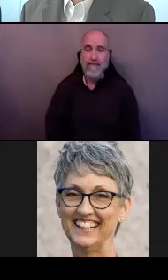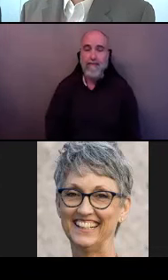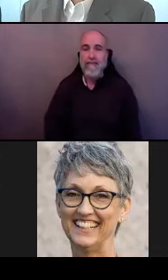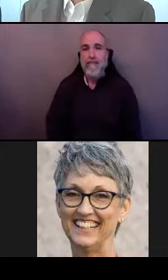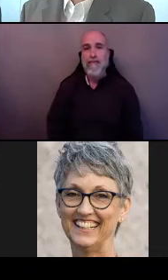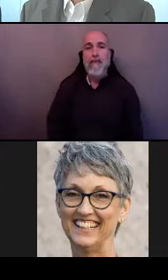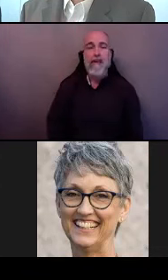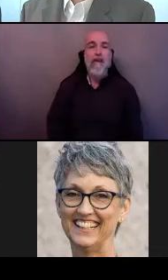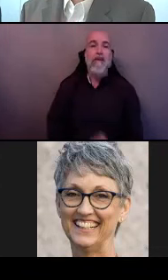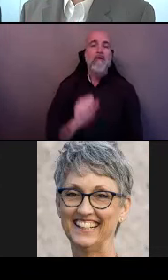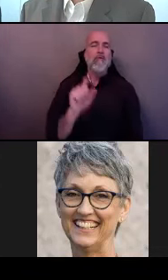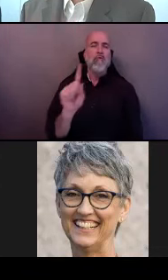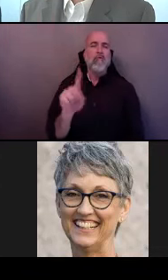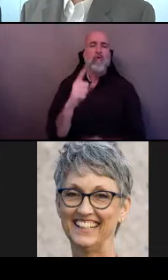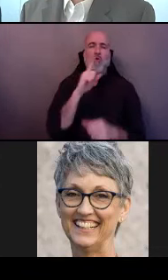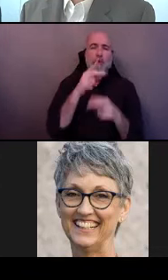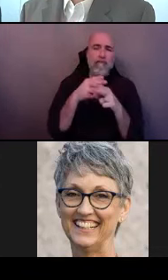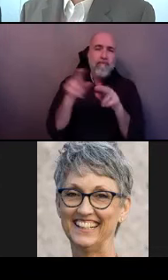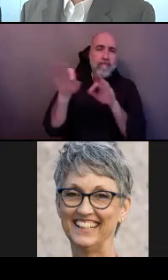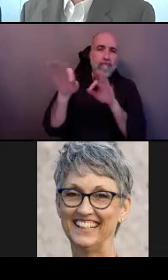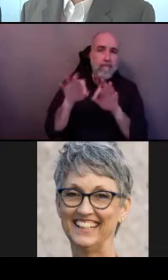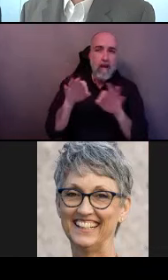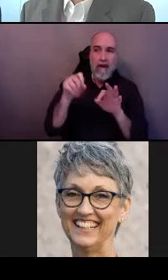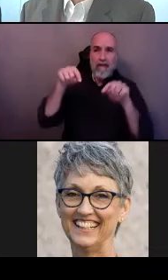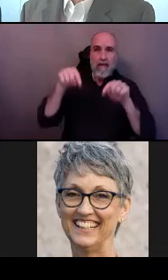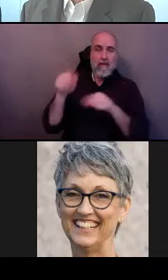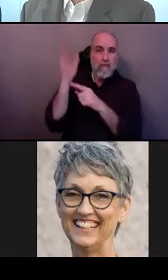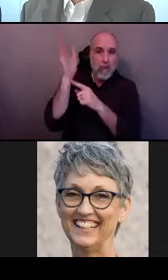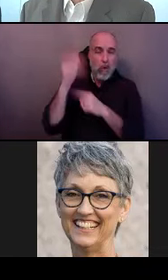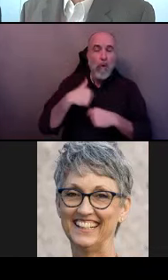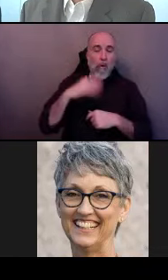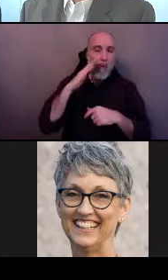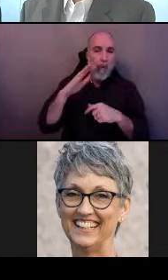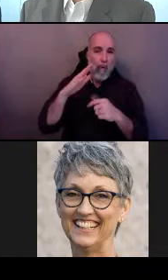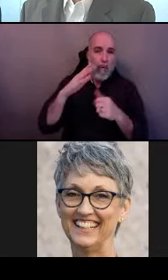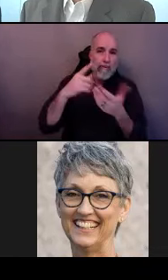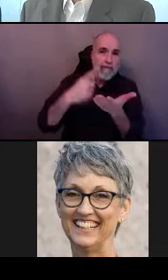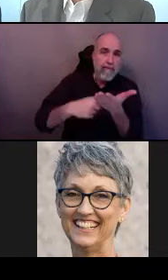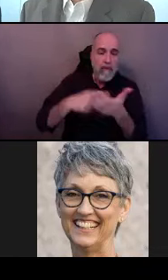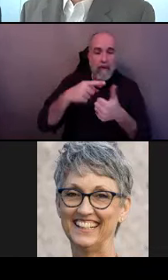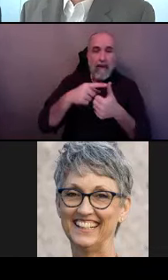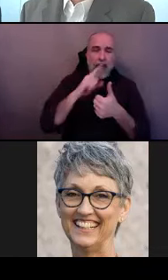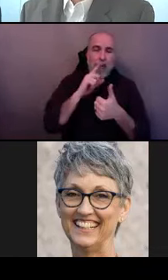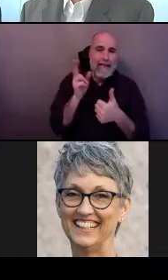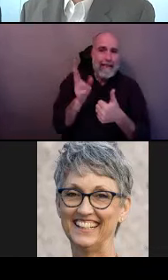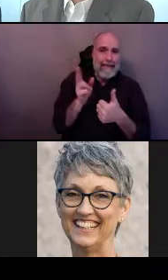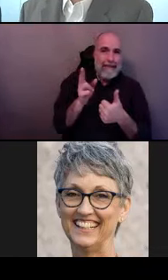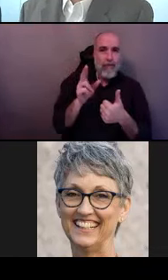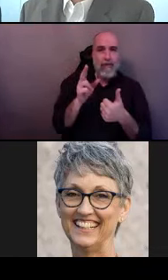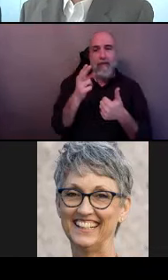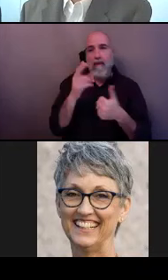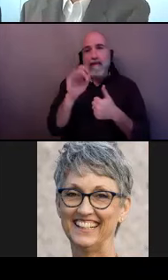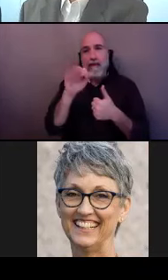So to give you a quick outline of the presentation, we'll be going over a brief history of the City of Austin's history and